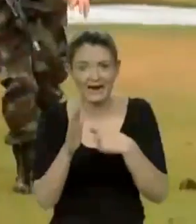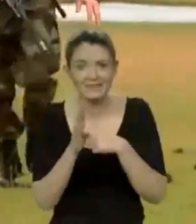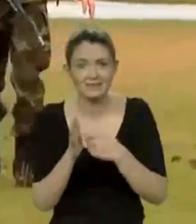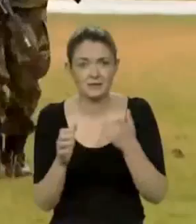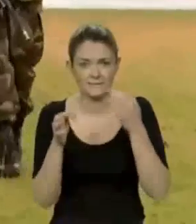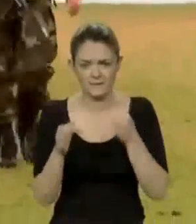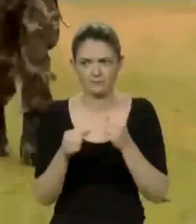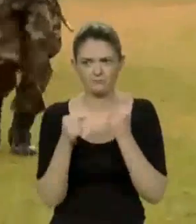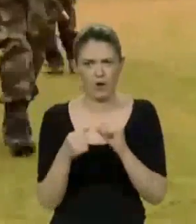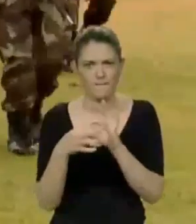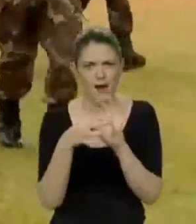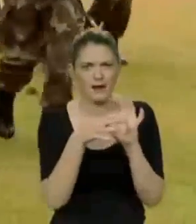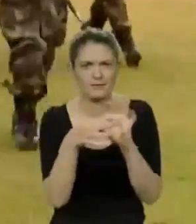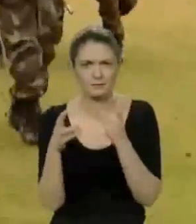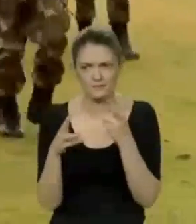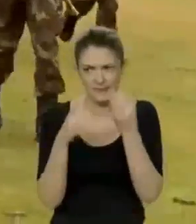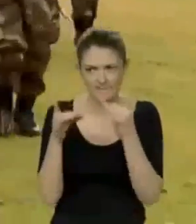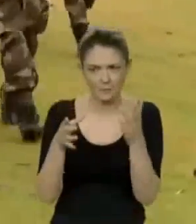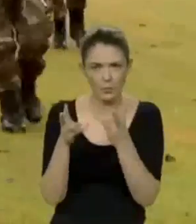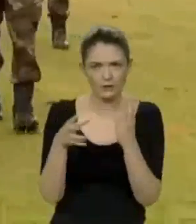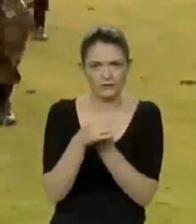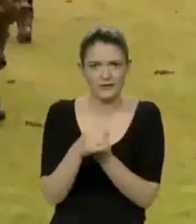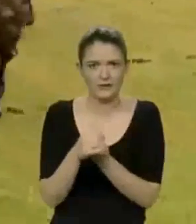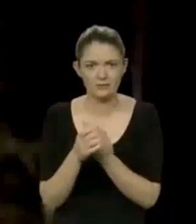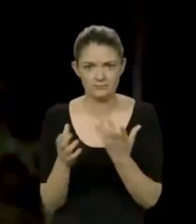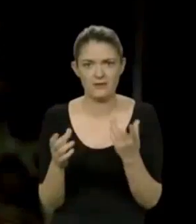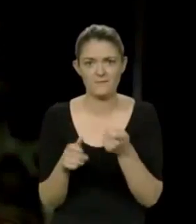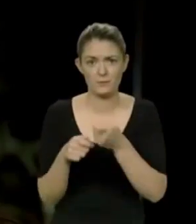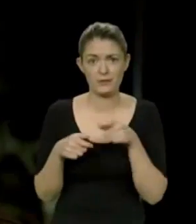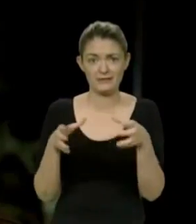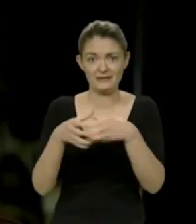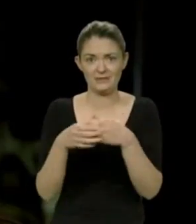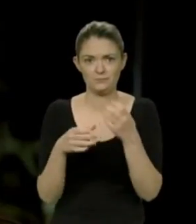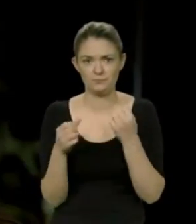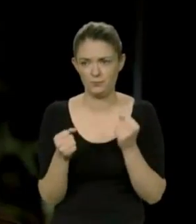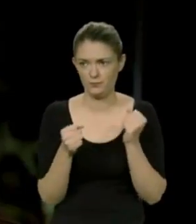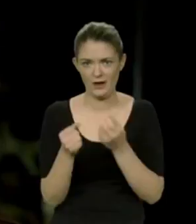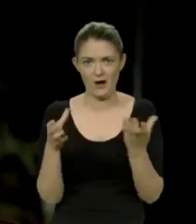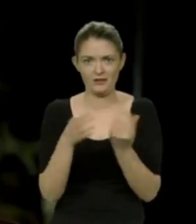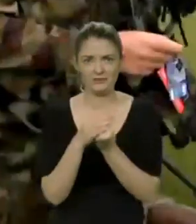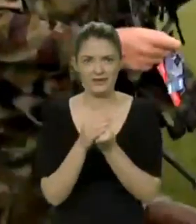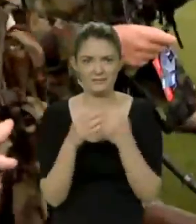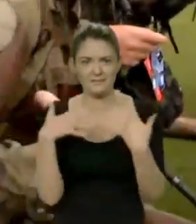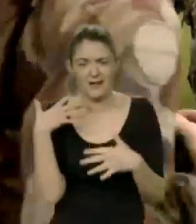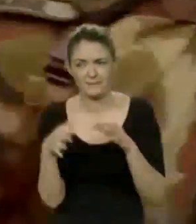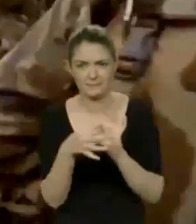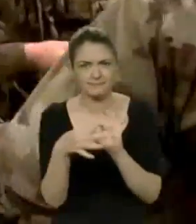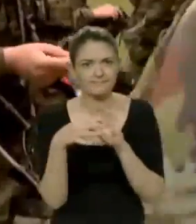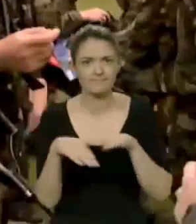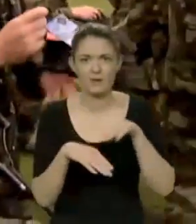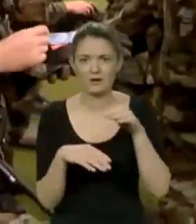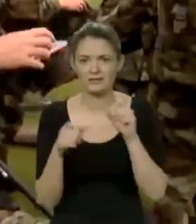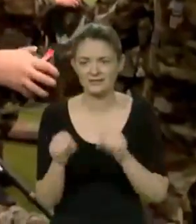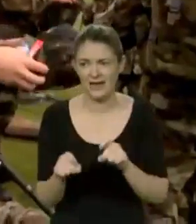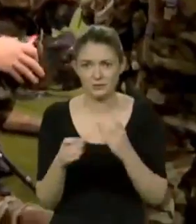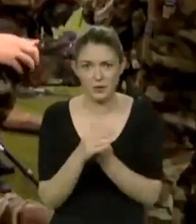together. You know, you have to pull together as a section. It brings us all together. Like when you're in pain, you bond the most. Stay together, yeah?